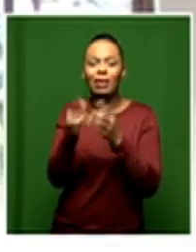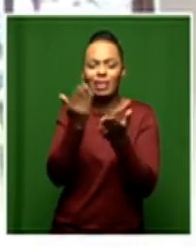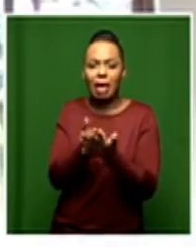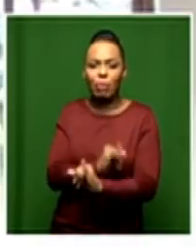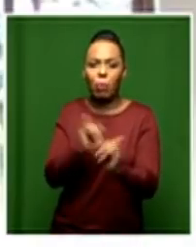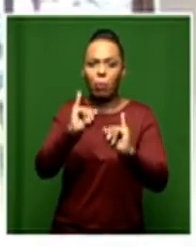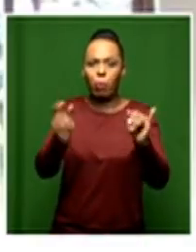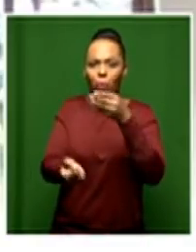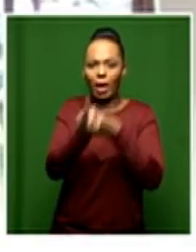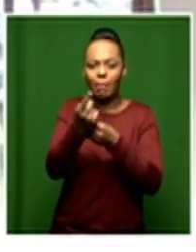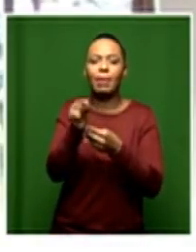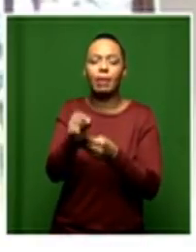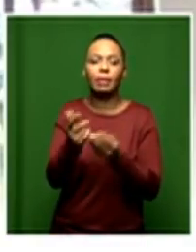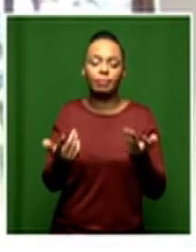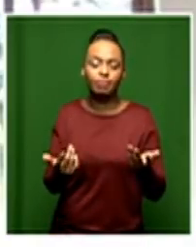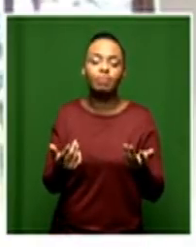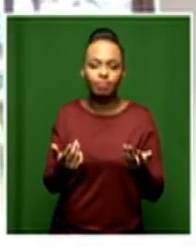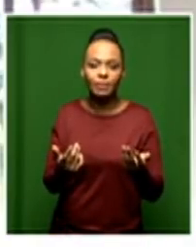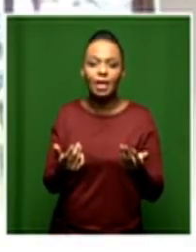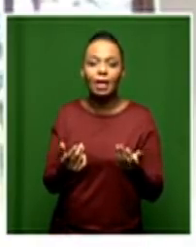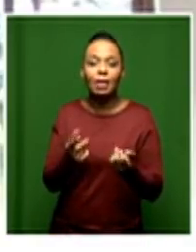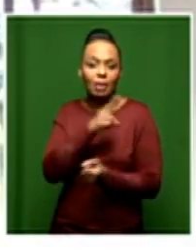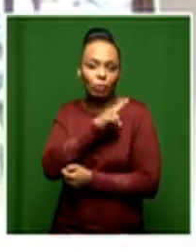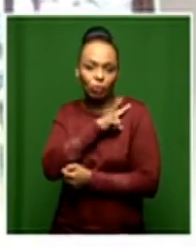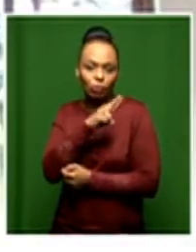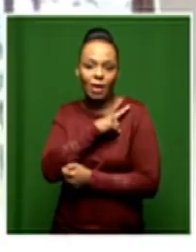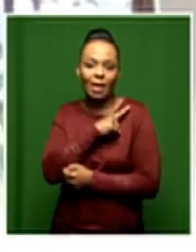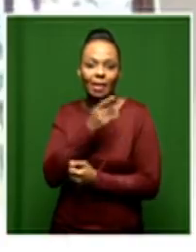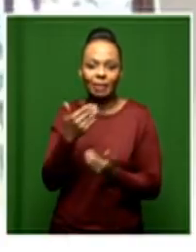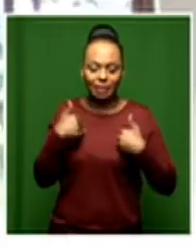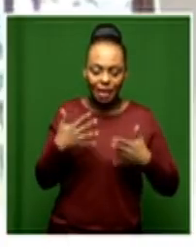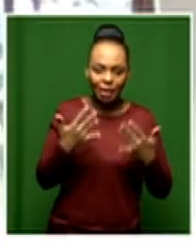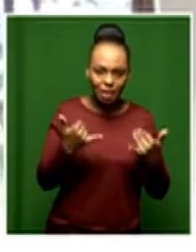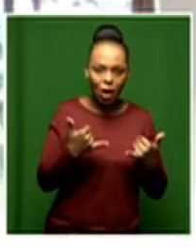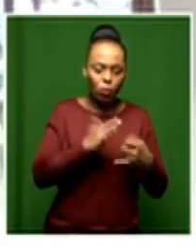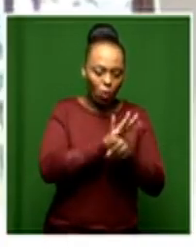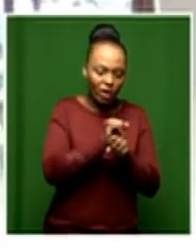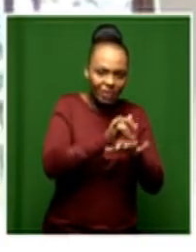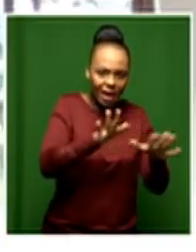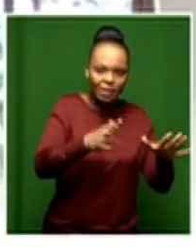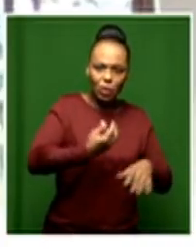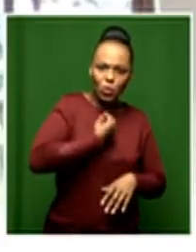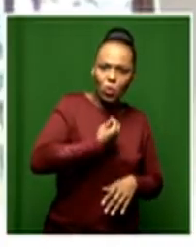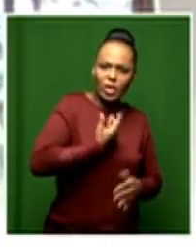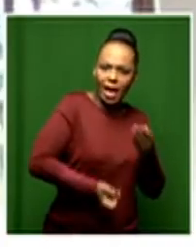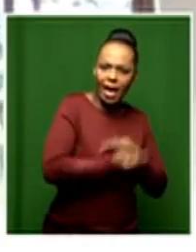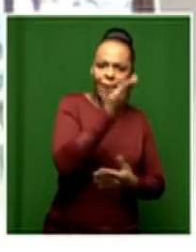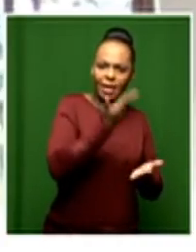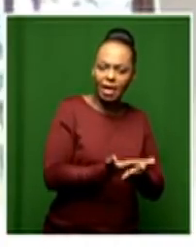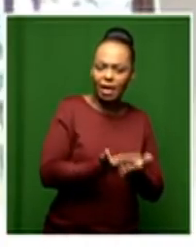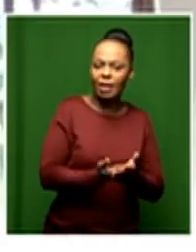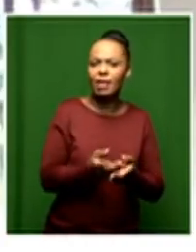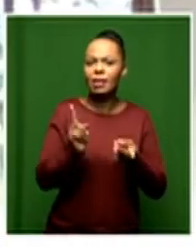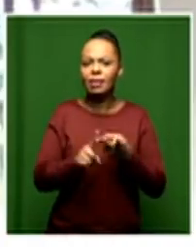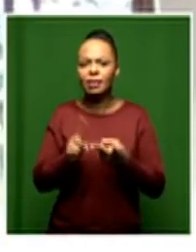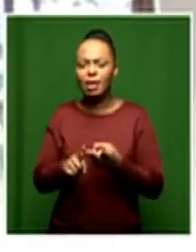in what we call clustered outbreaks. And that's when started a lot in young people. We also saw this week outbreak in prisons.